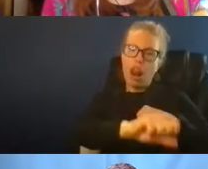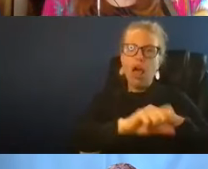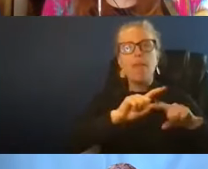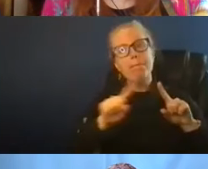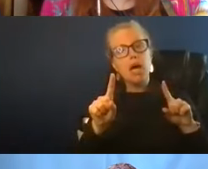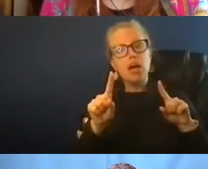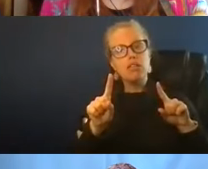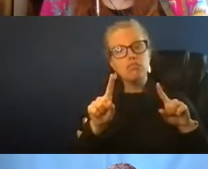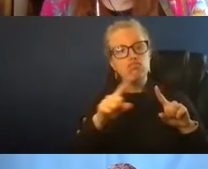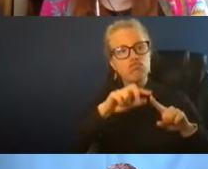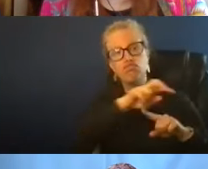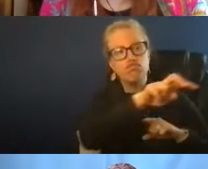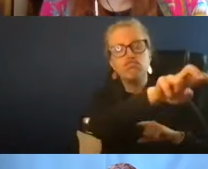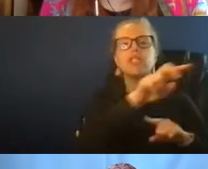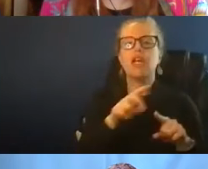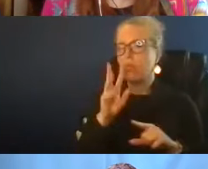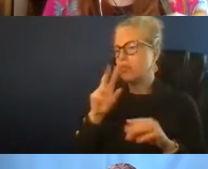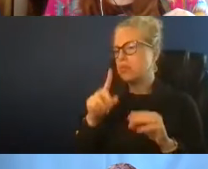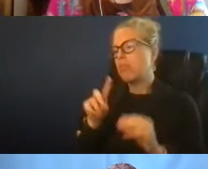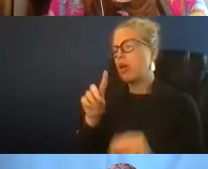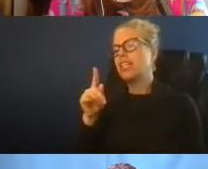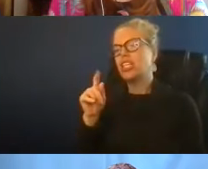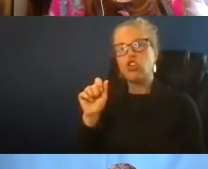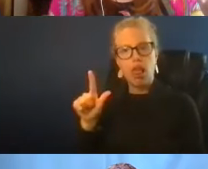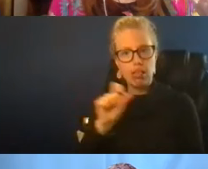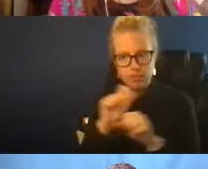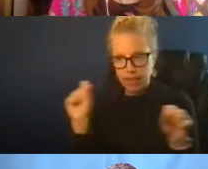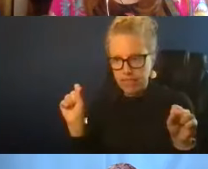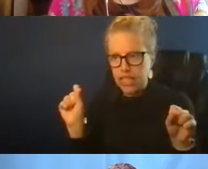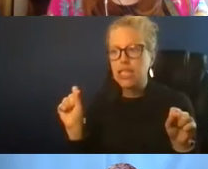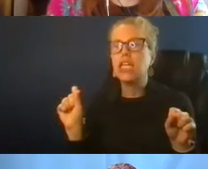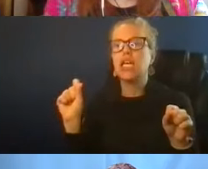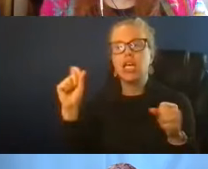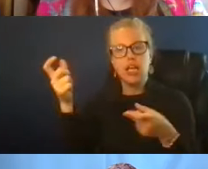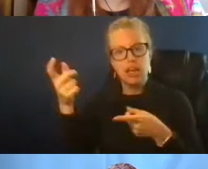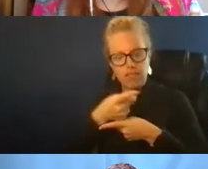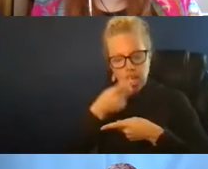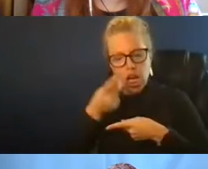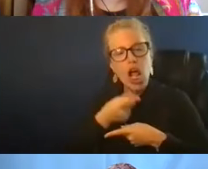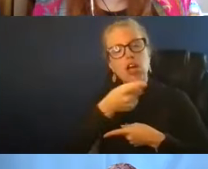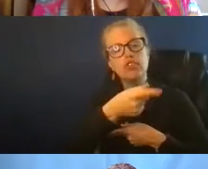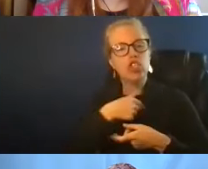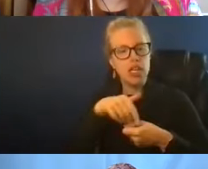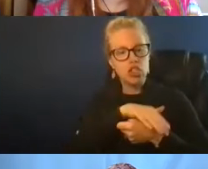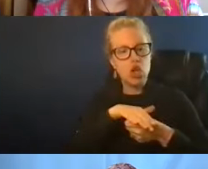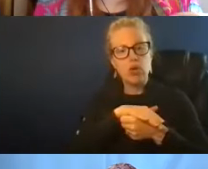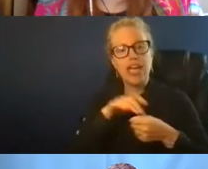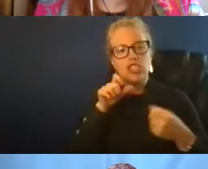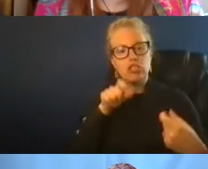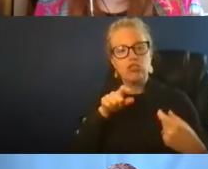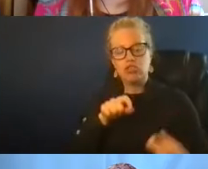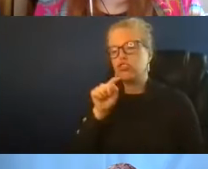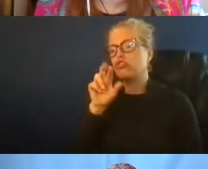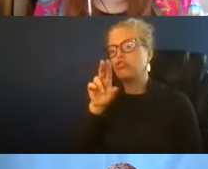We talk to Tasha about digital safety, figuring out whether she's got location tracking on her phone,